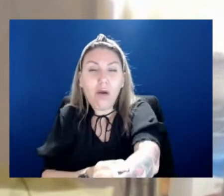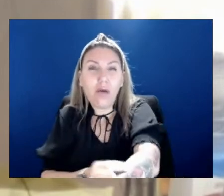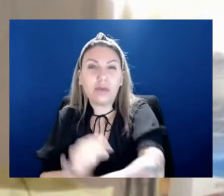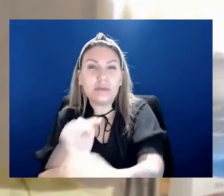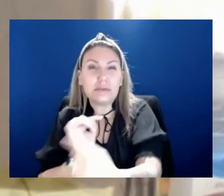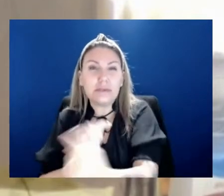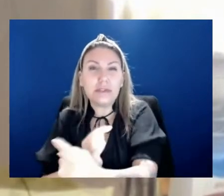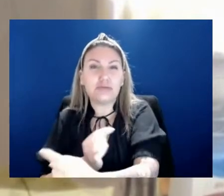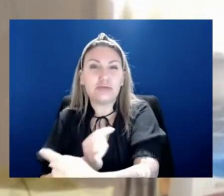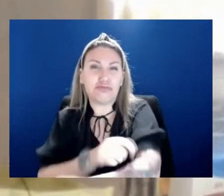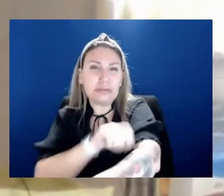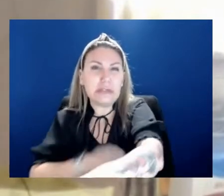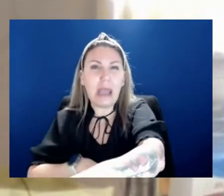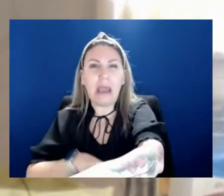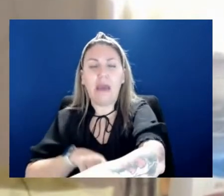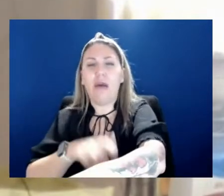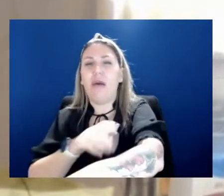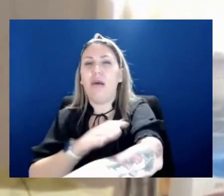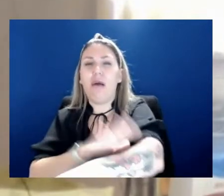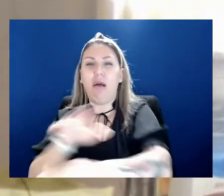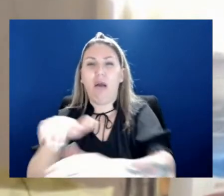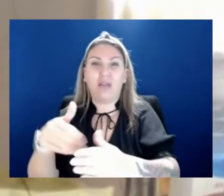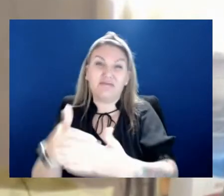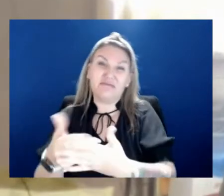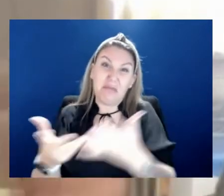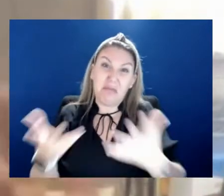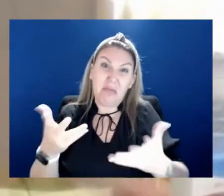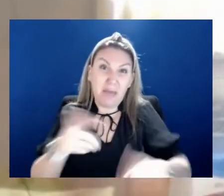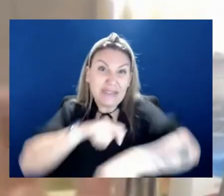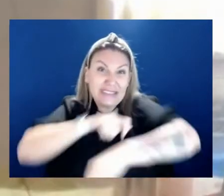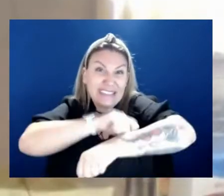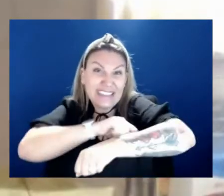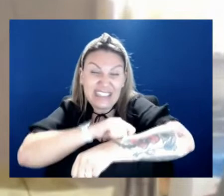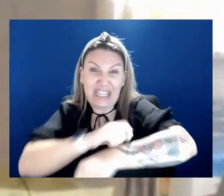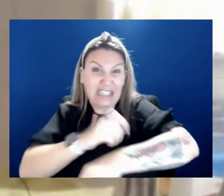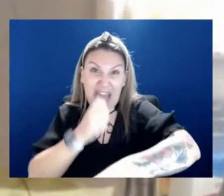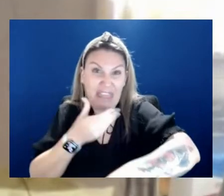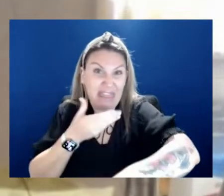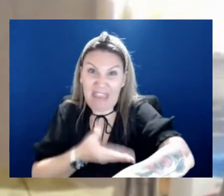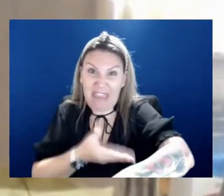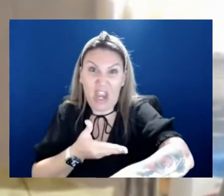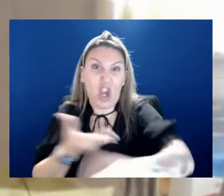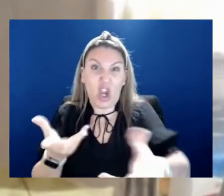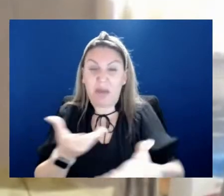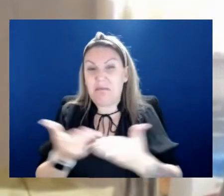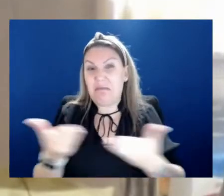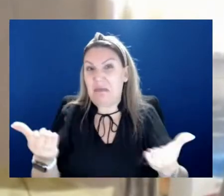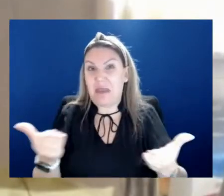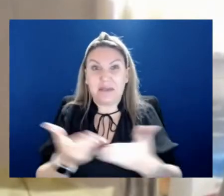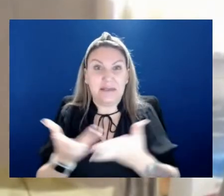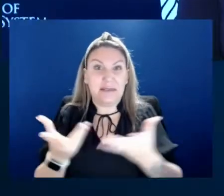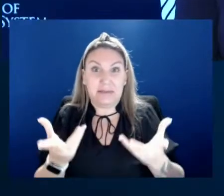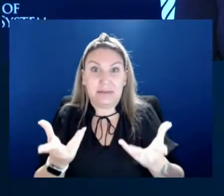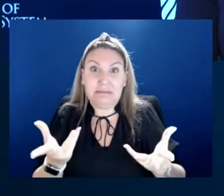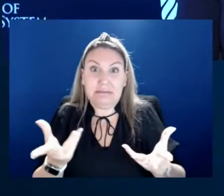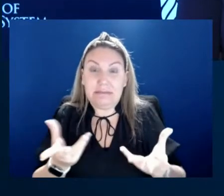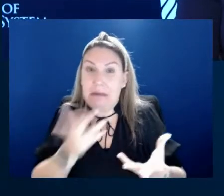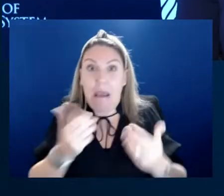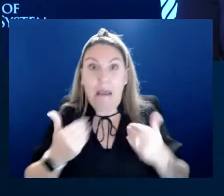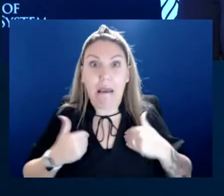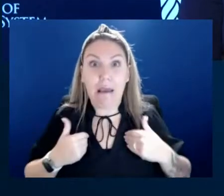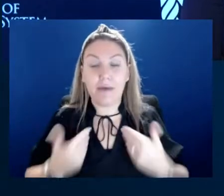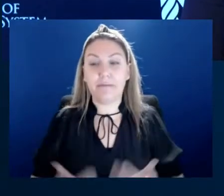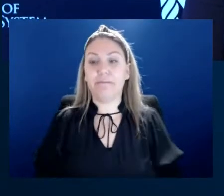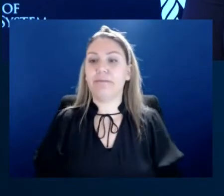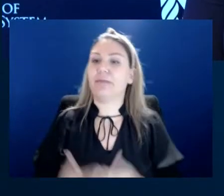mildly, all the tissue may not be there. There may be pieces that are missing. Thank you very much for